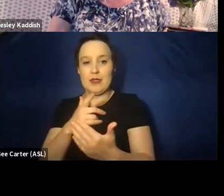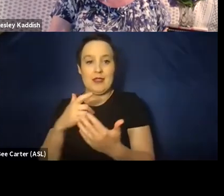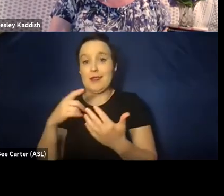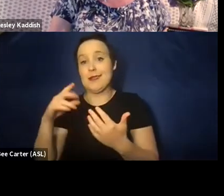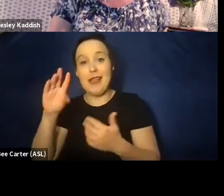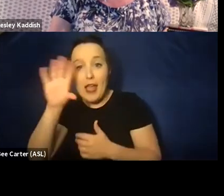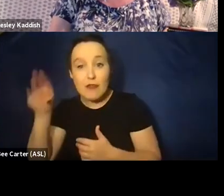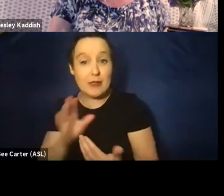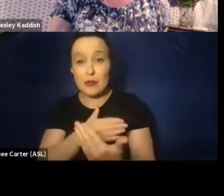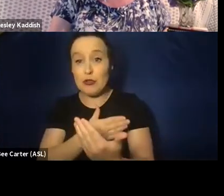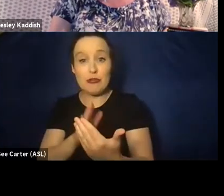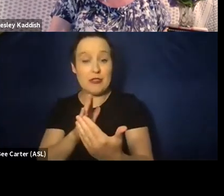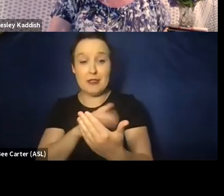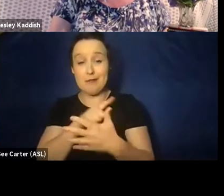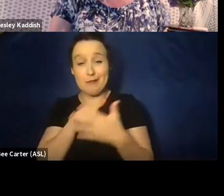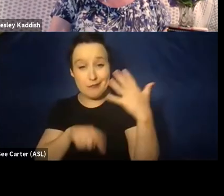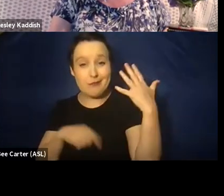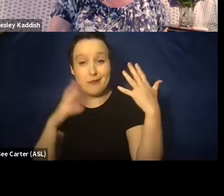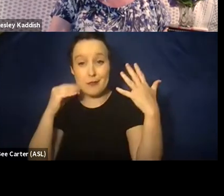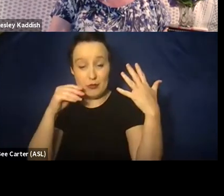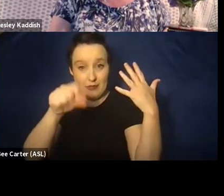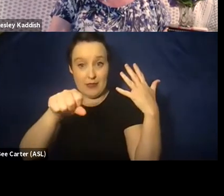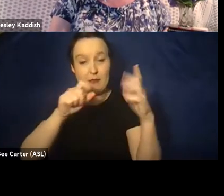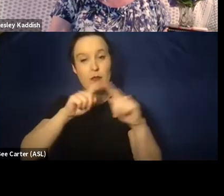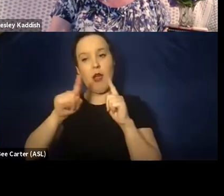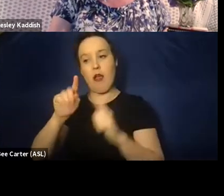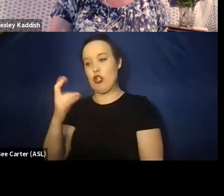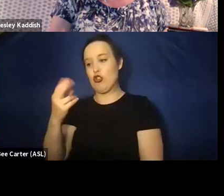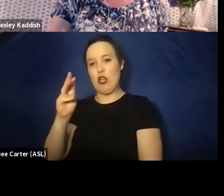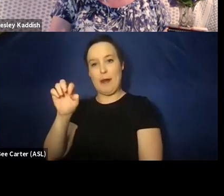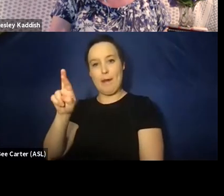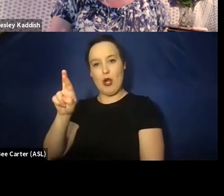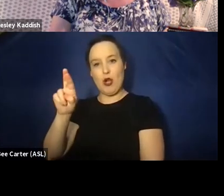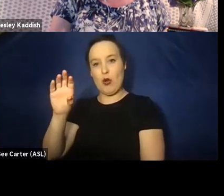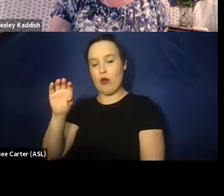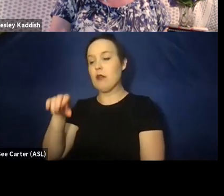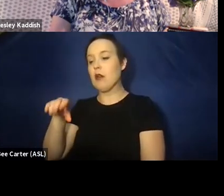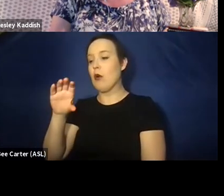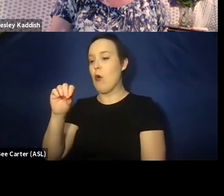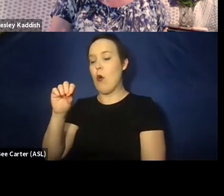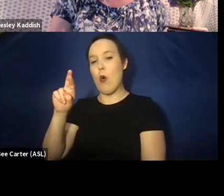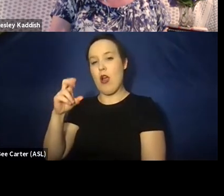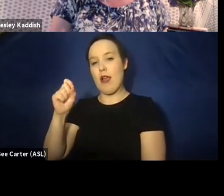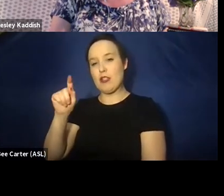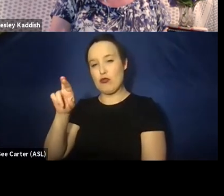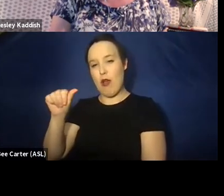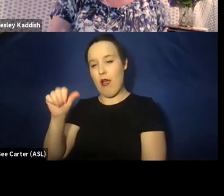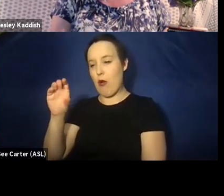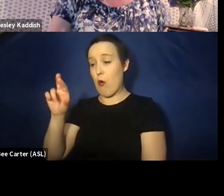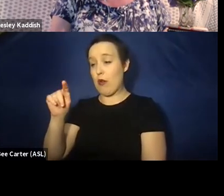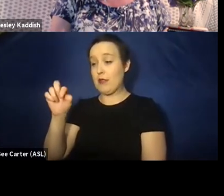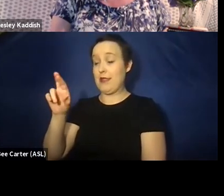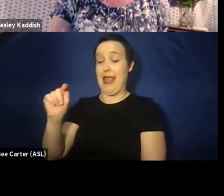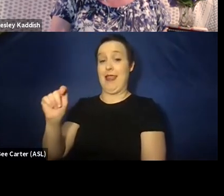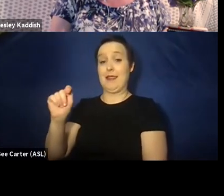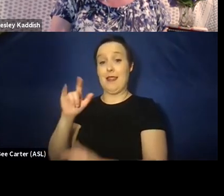African music. And so the idea of working with a quartet was fascinating to me because it would